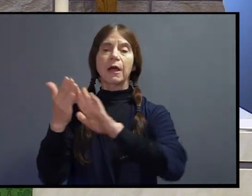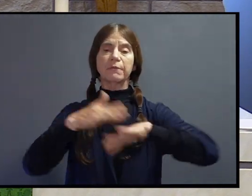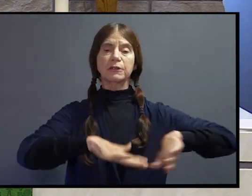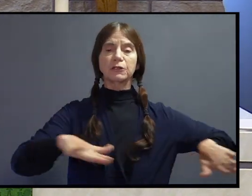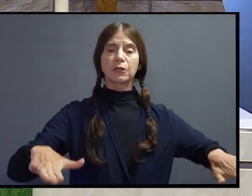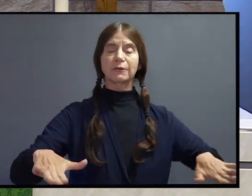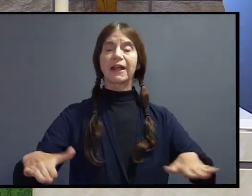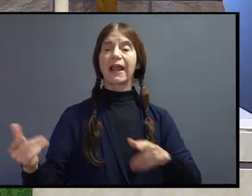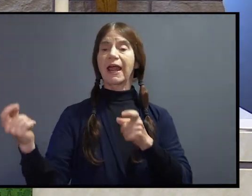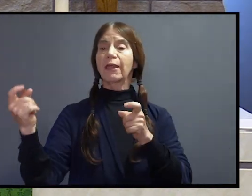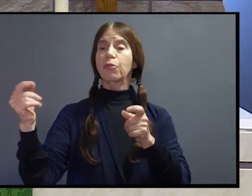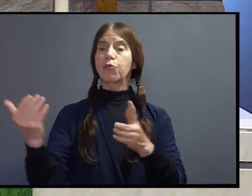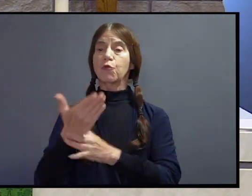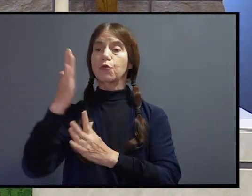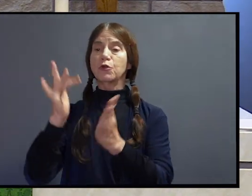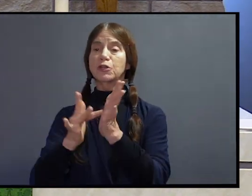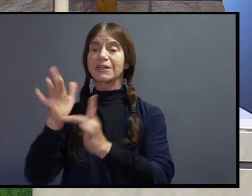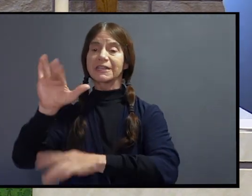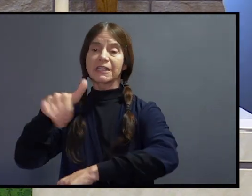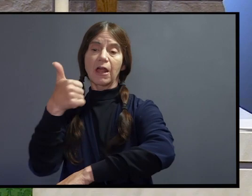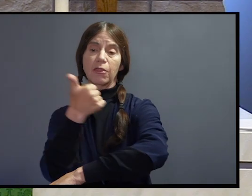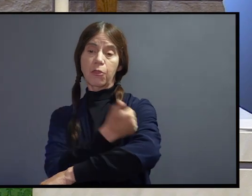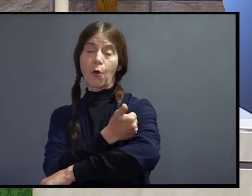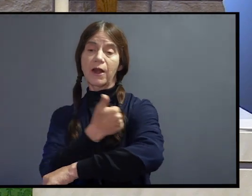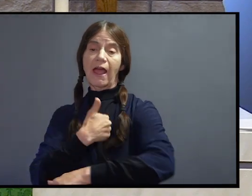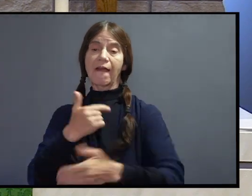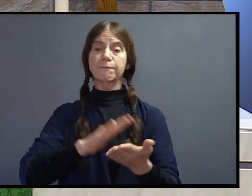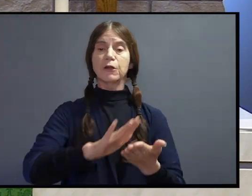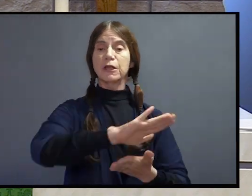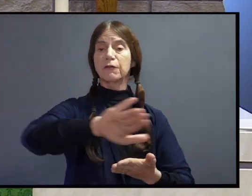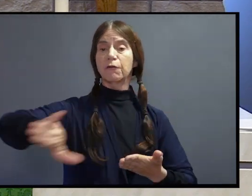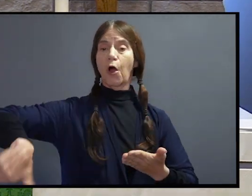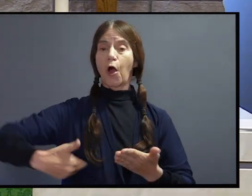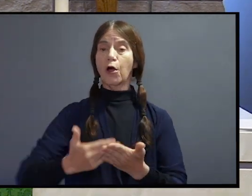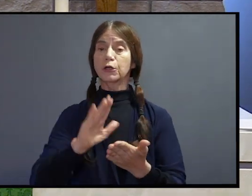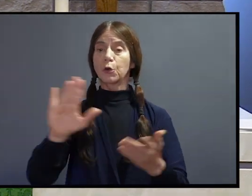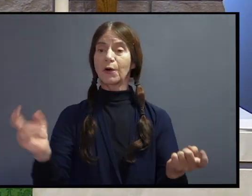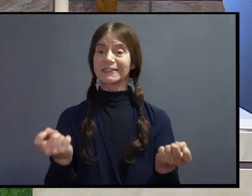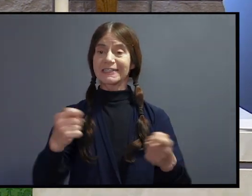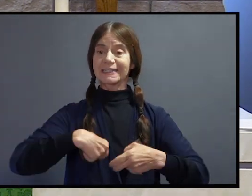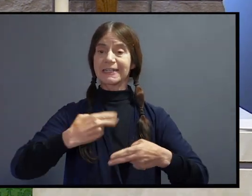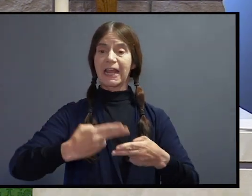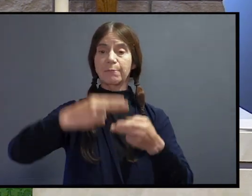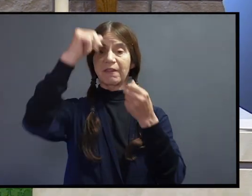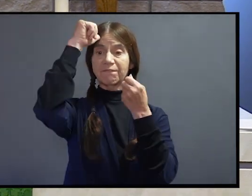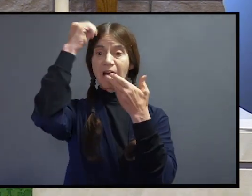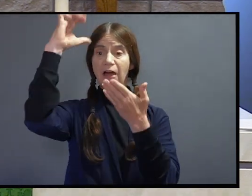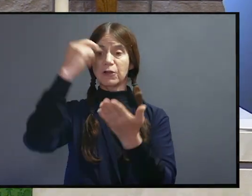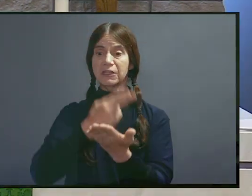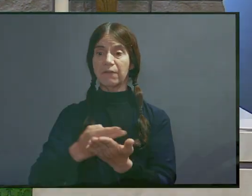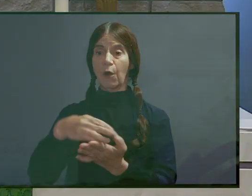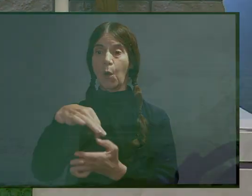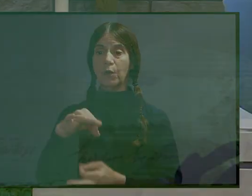and of the Holy Spirit. Amen. Let us pray.